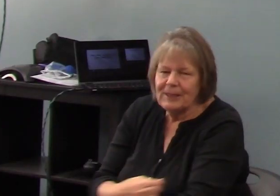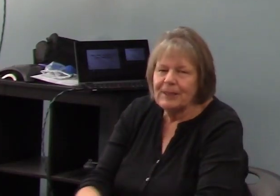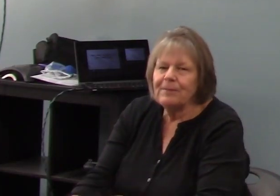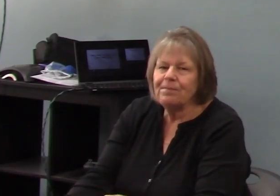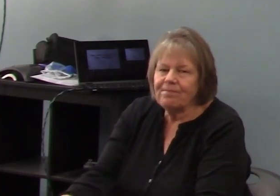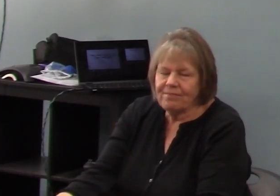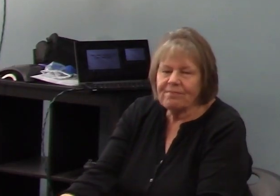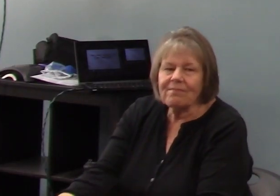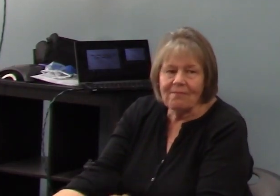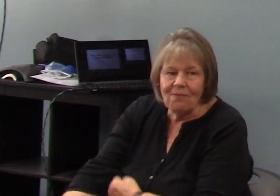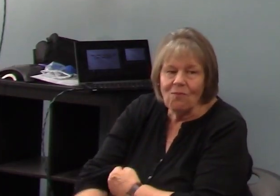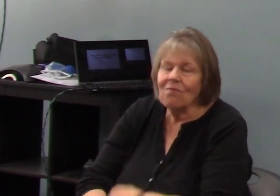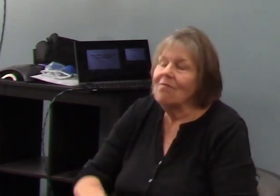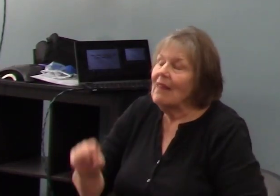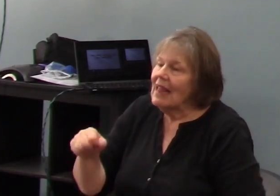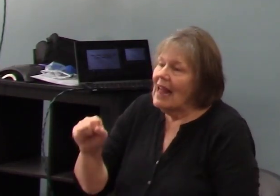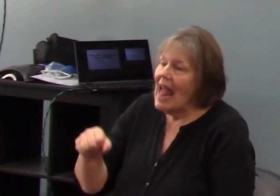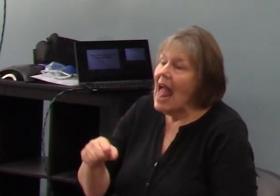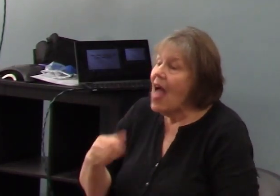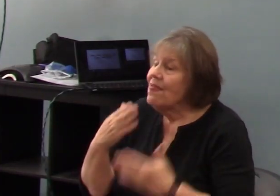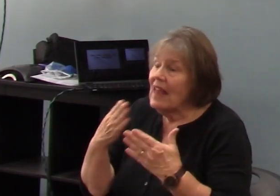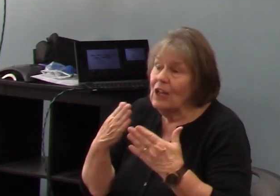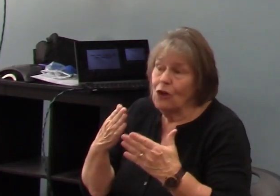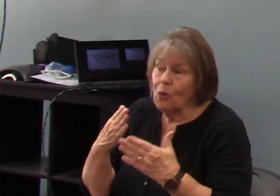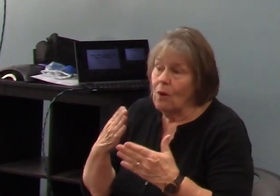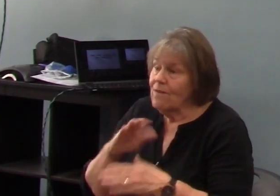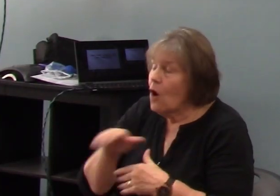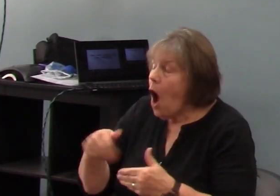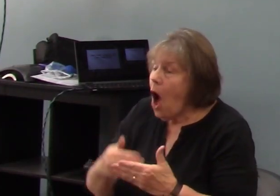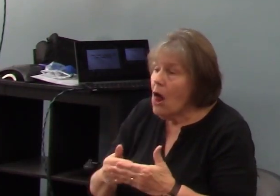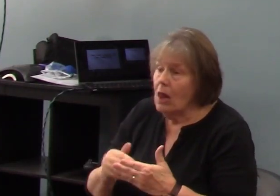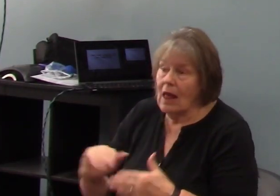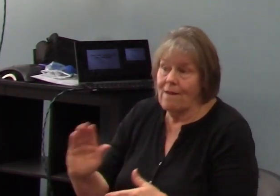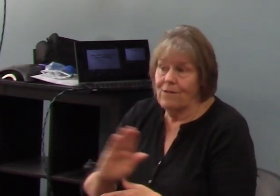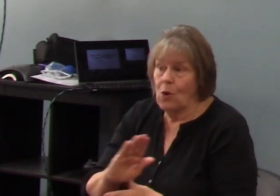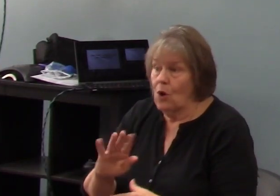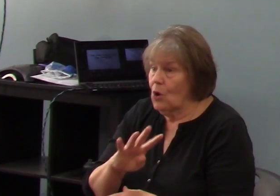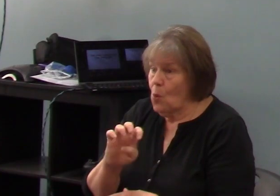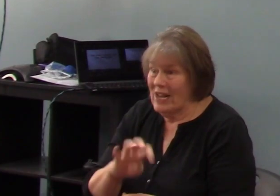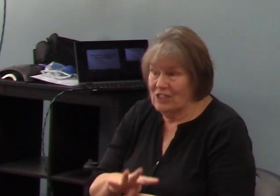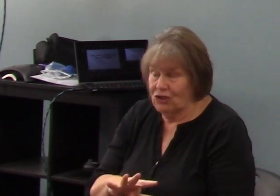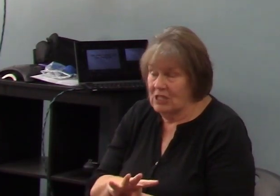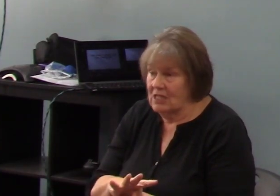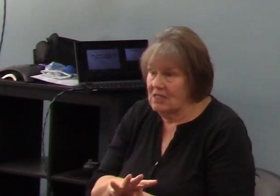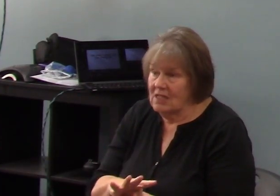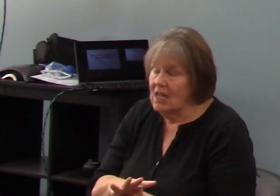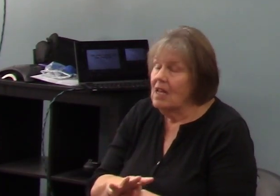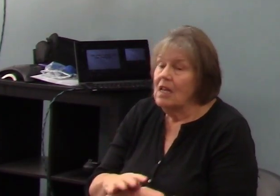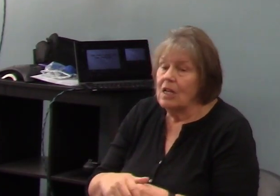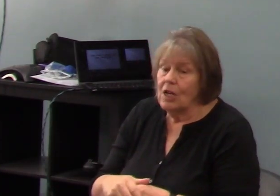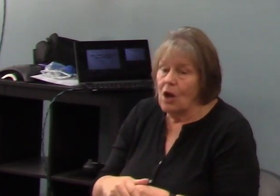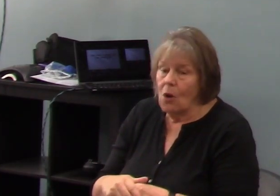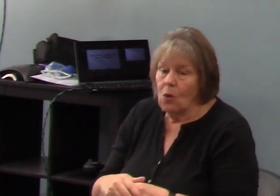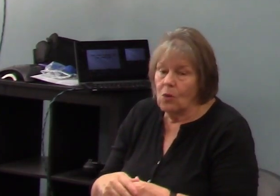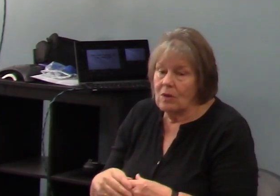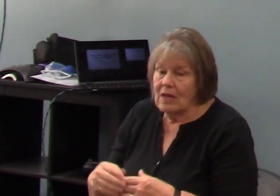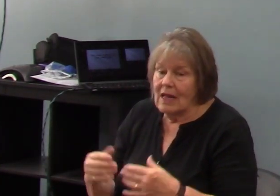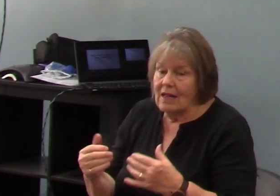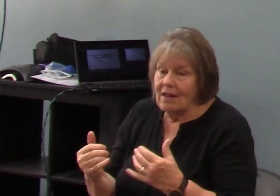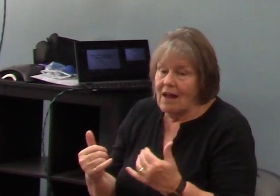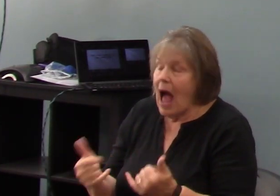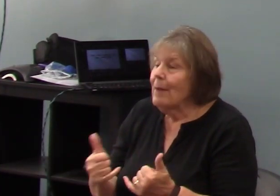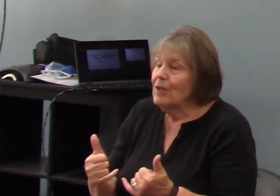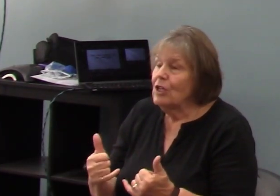Thank you so much for all of your questions as well. If you have questions this week, I am going to stretch my limits as what I think I can do as a